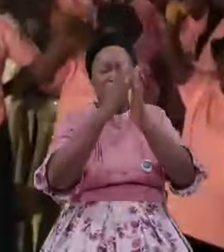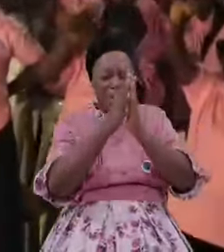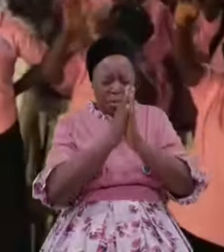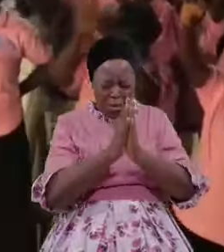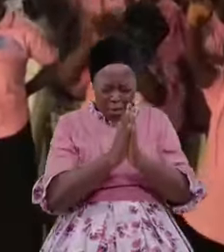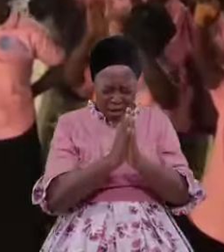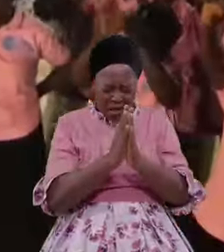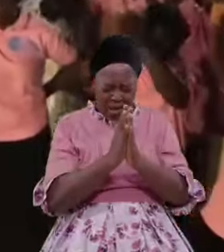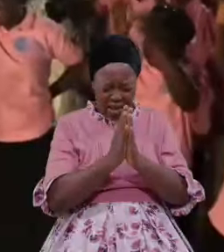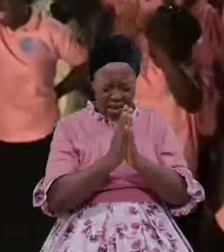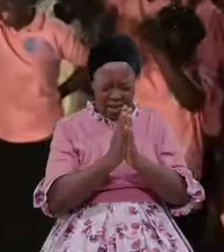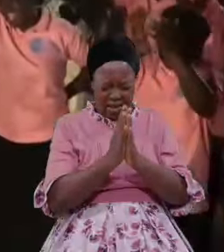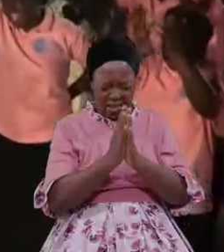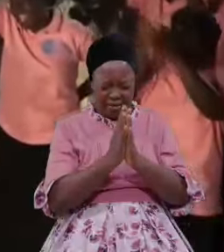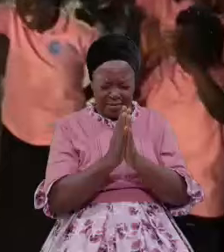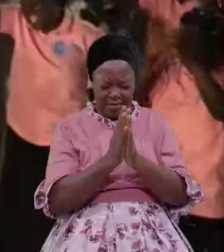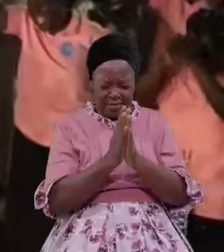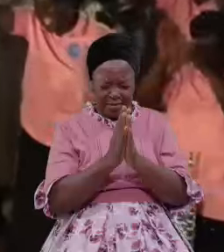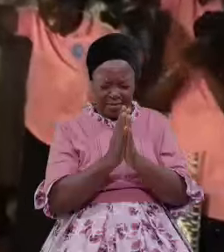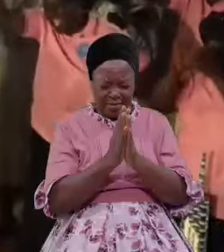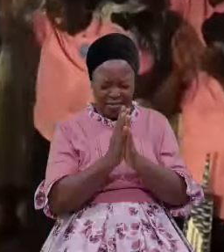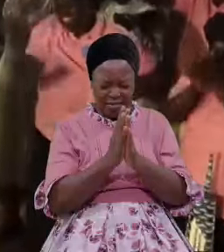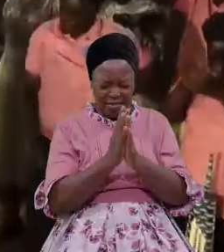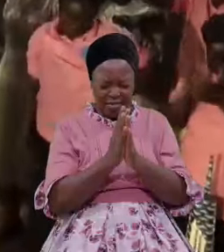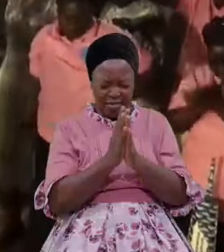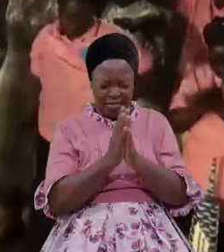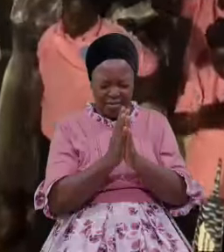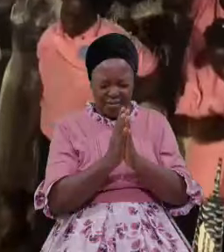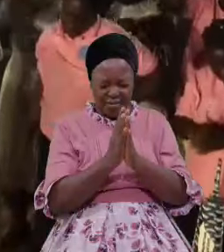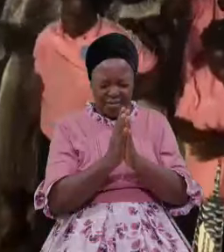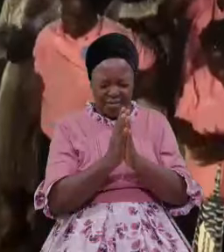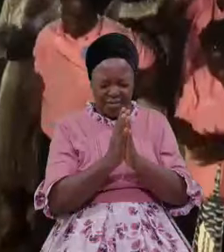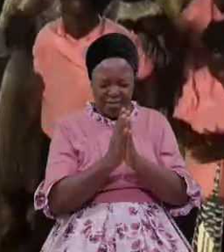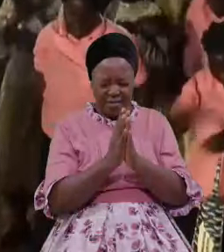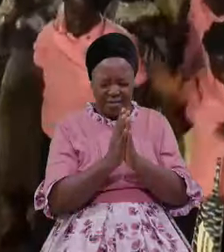Together.